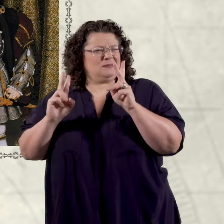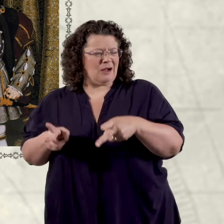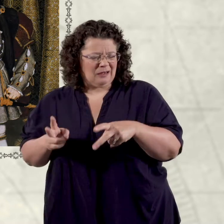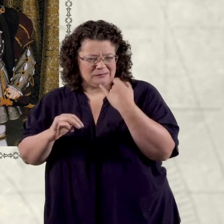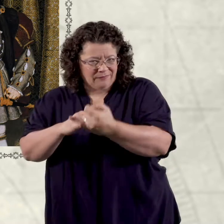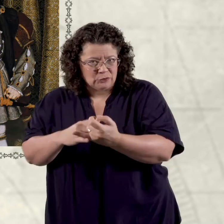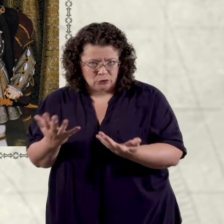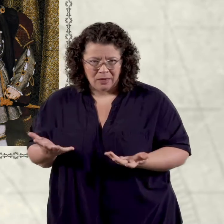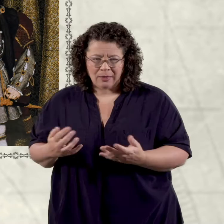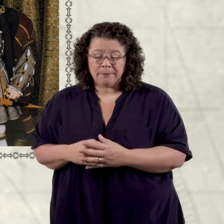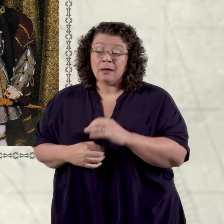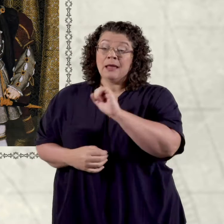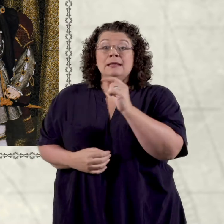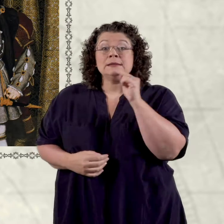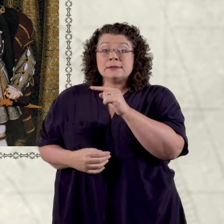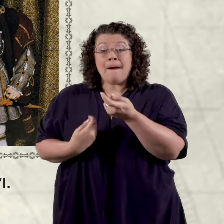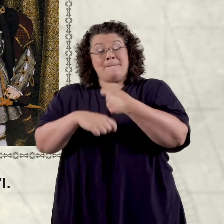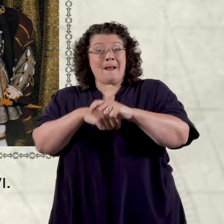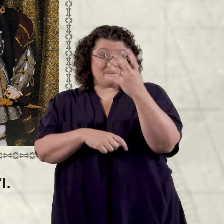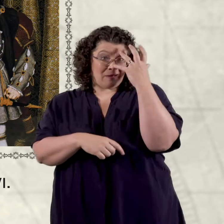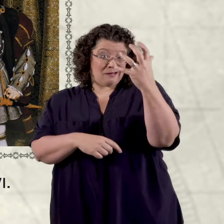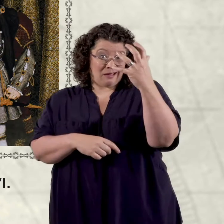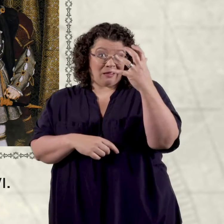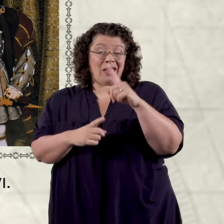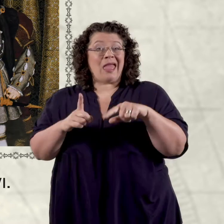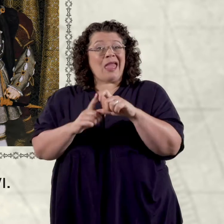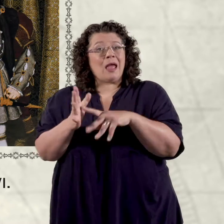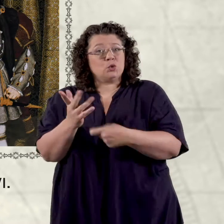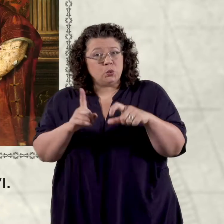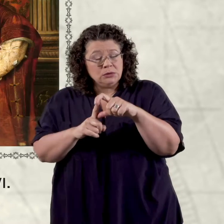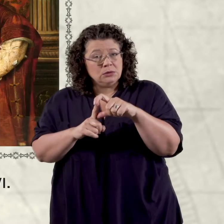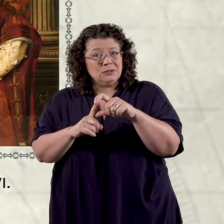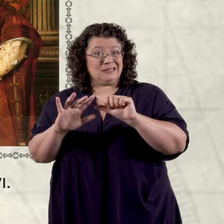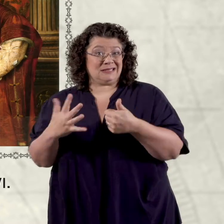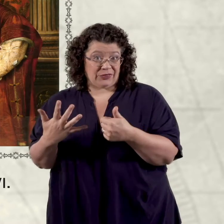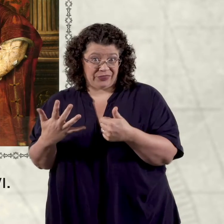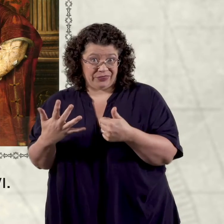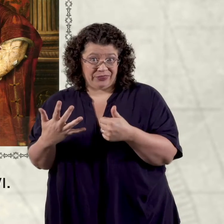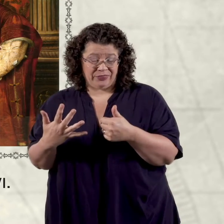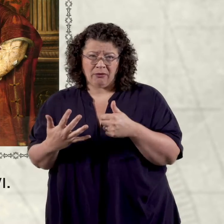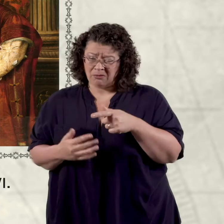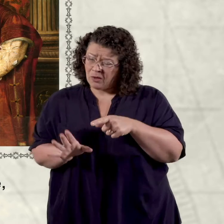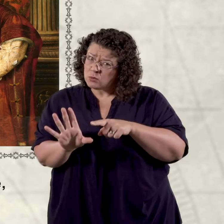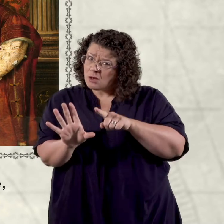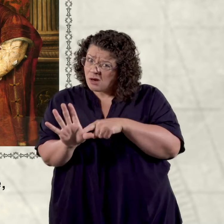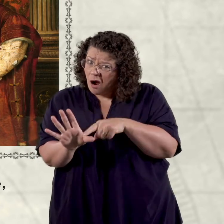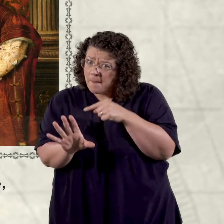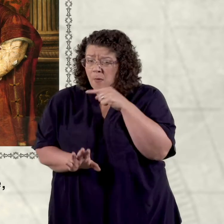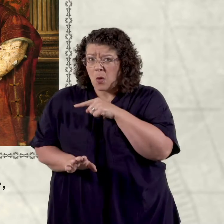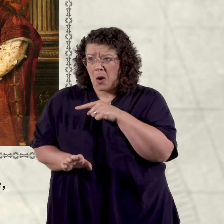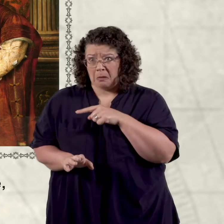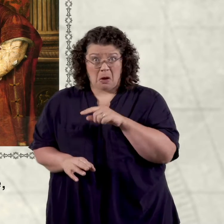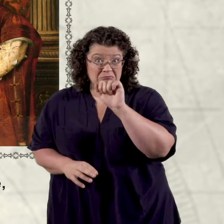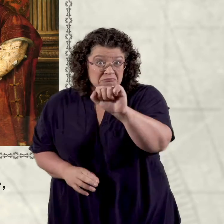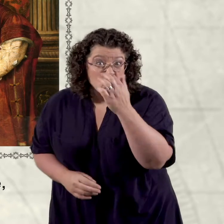died. Now, his son became king, Edward VI. He was a young